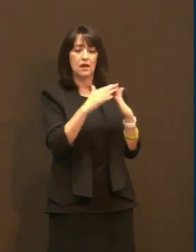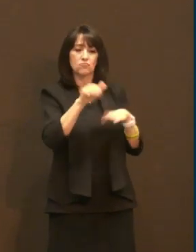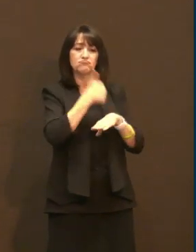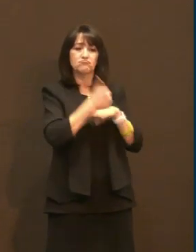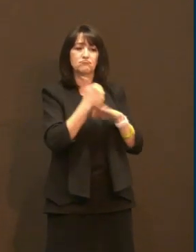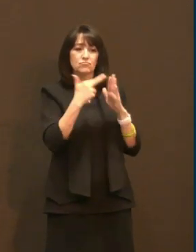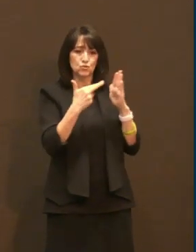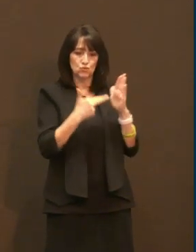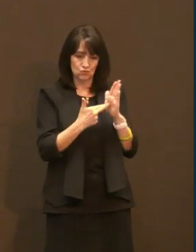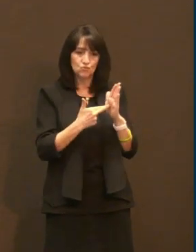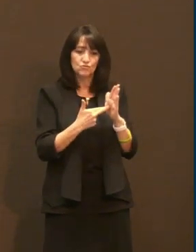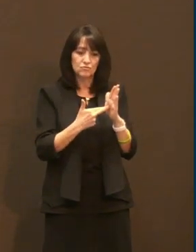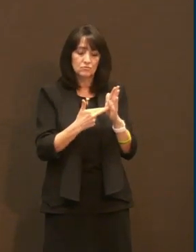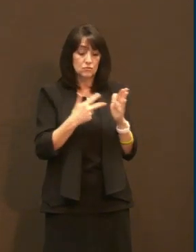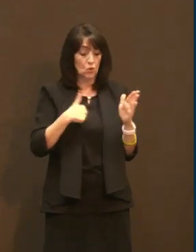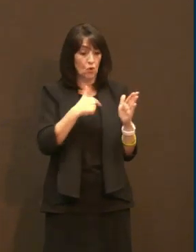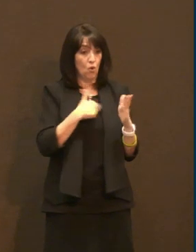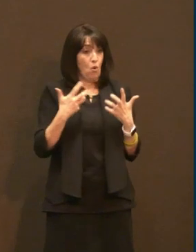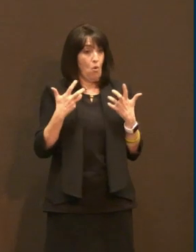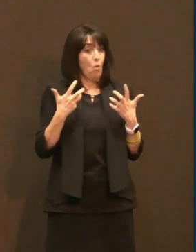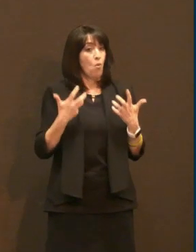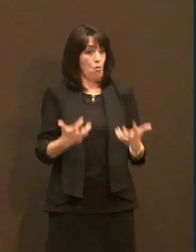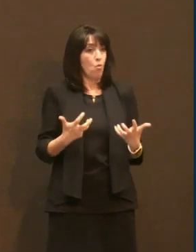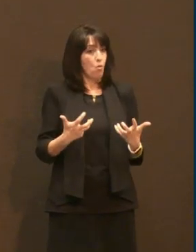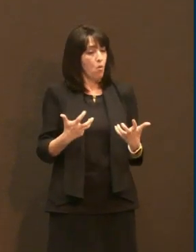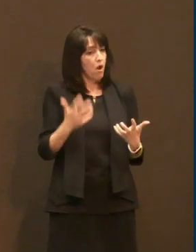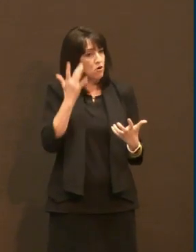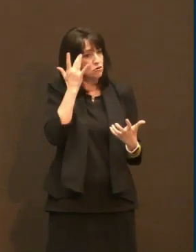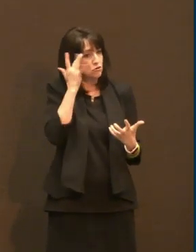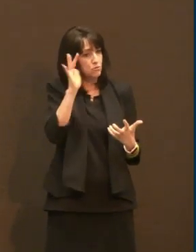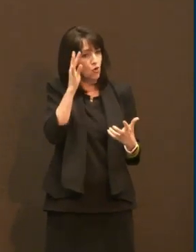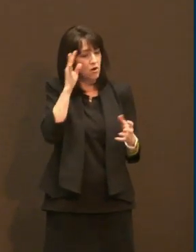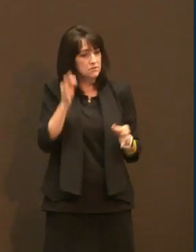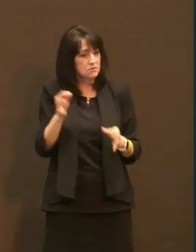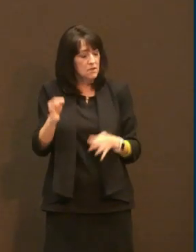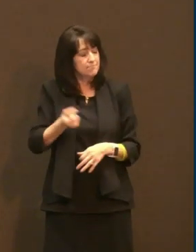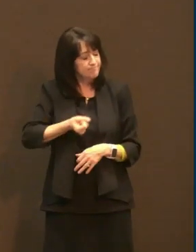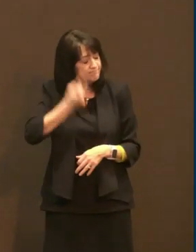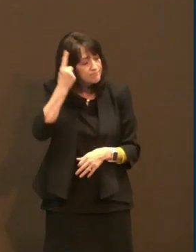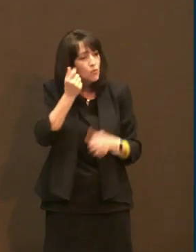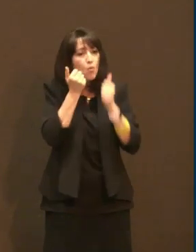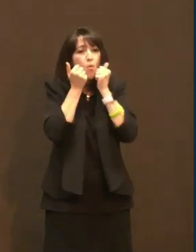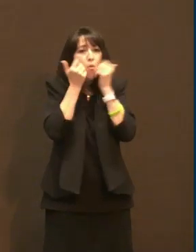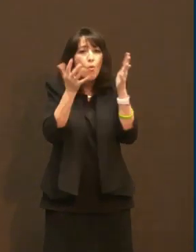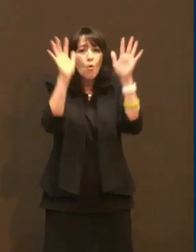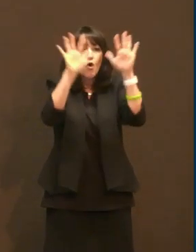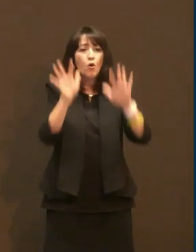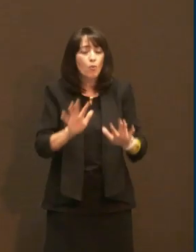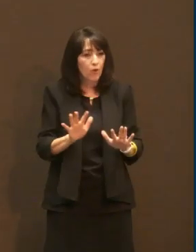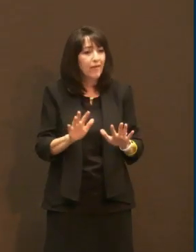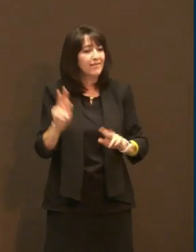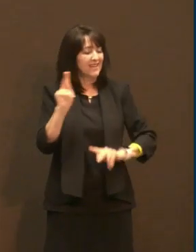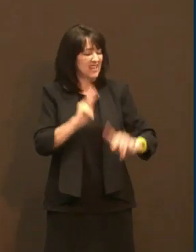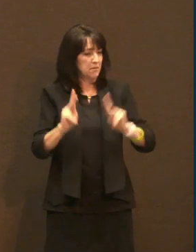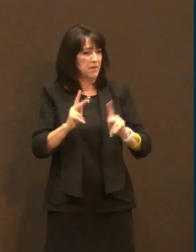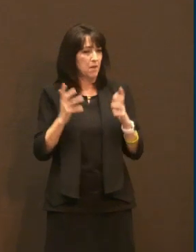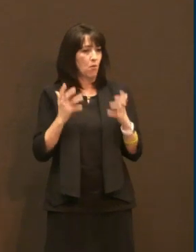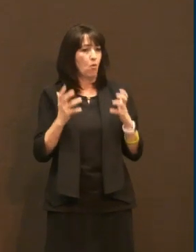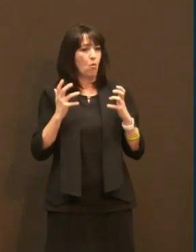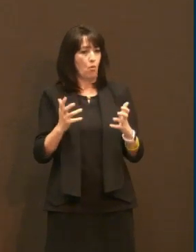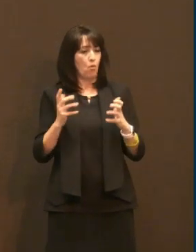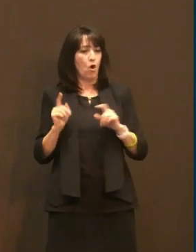make a smart decision. We understand that the weather's getting nicer. People want to be at their beach homes. Obviously, if you live in Delaware and